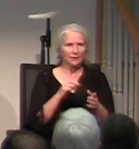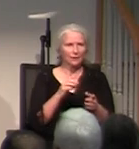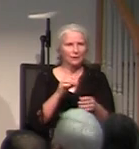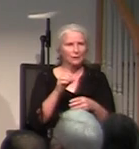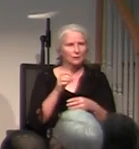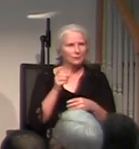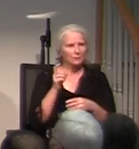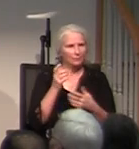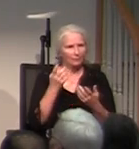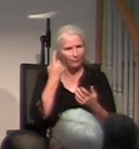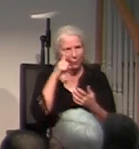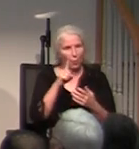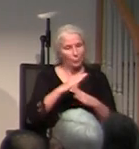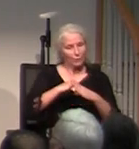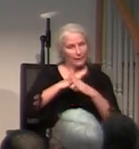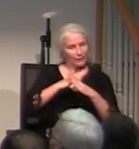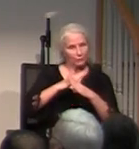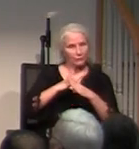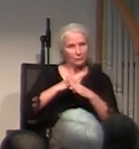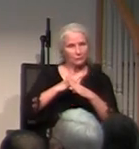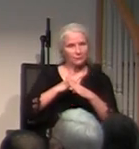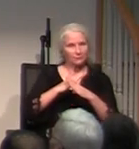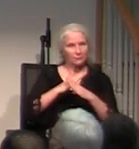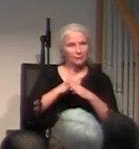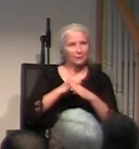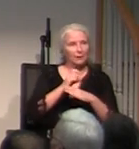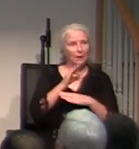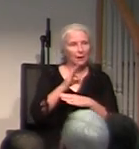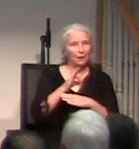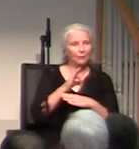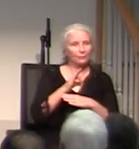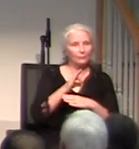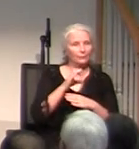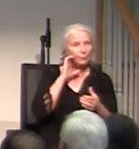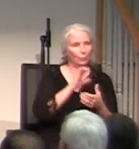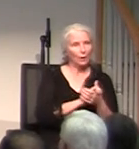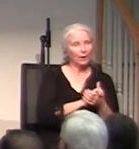the bridegroom was bringing to the bride, this protection.